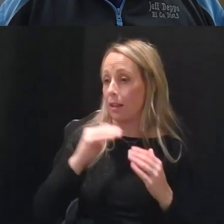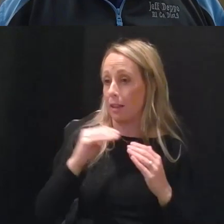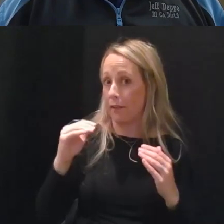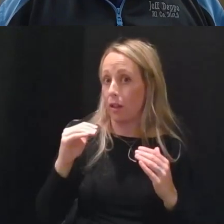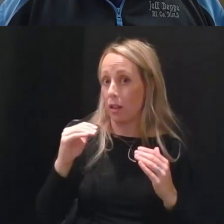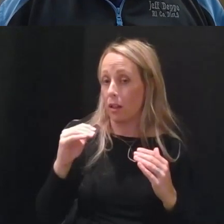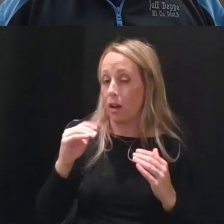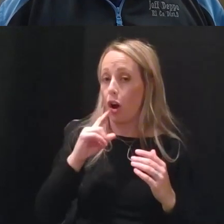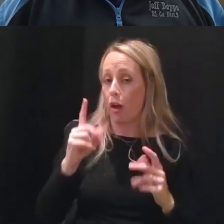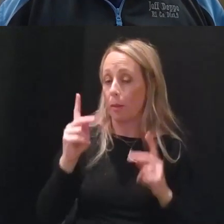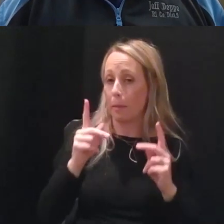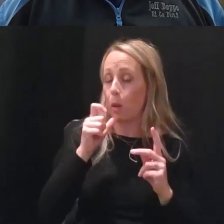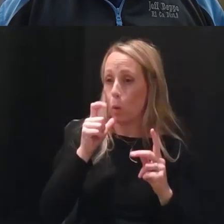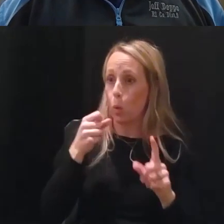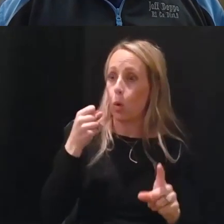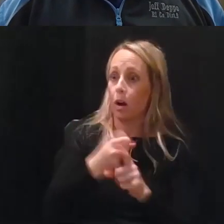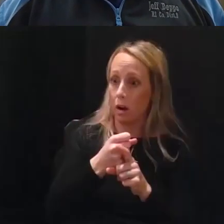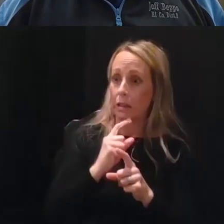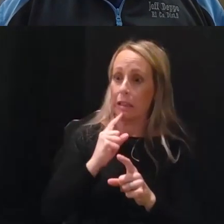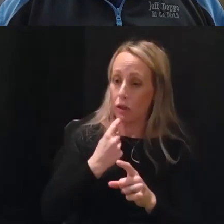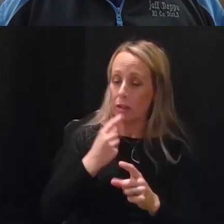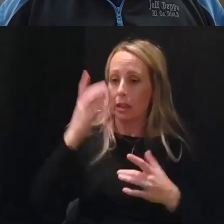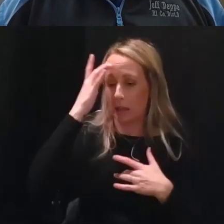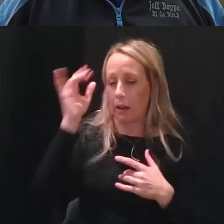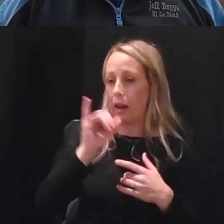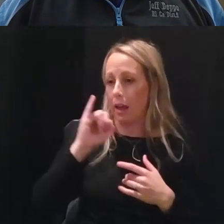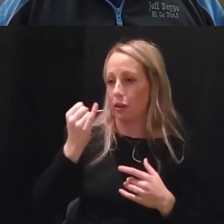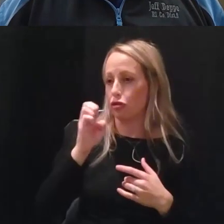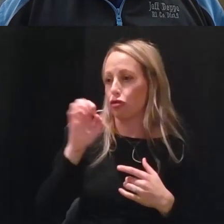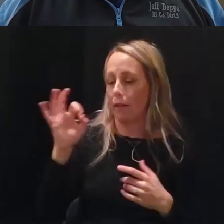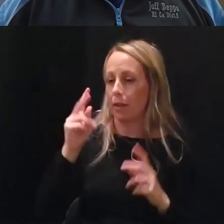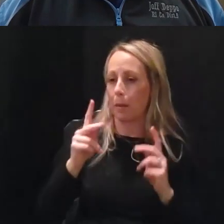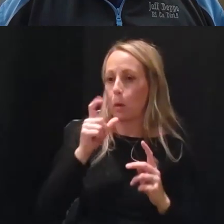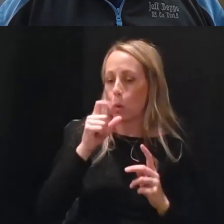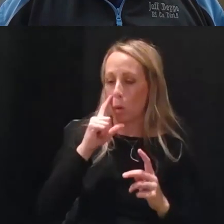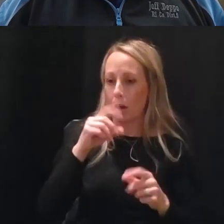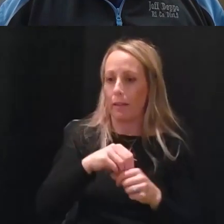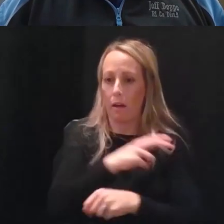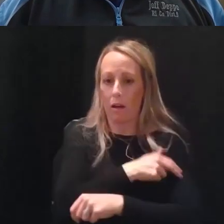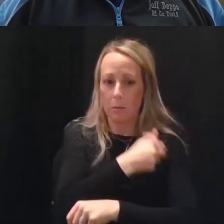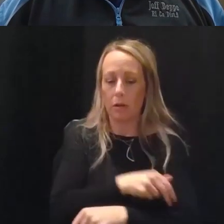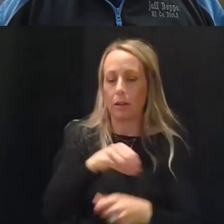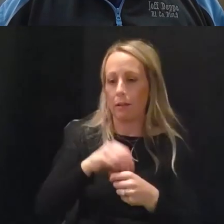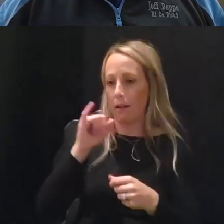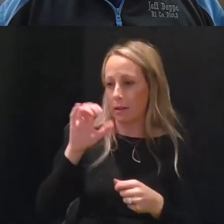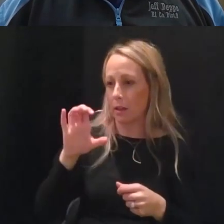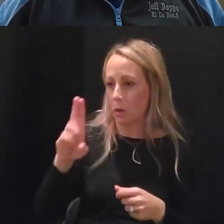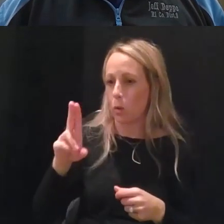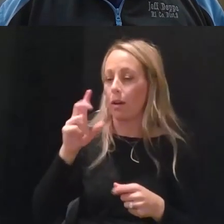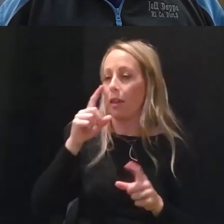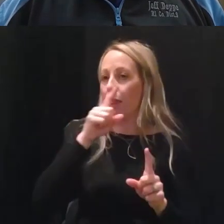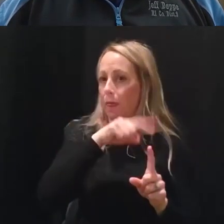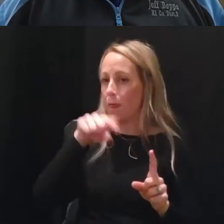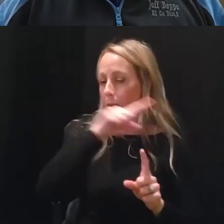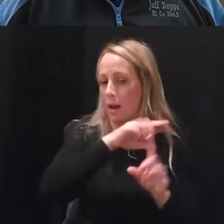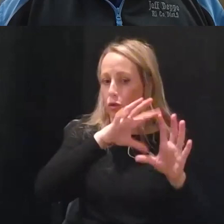Jeff. People who wound up in the hospital, wound up in intensive care. So as